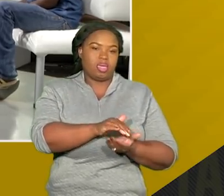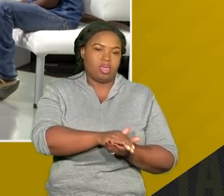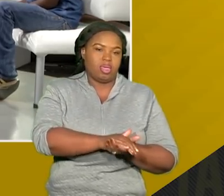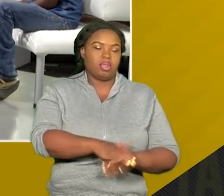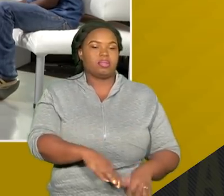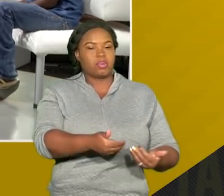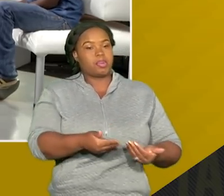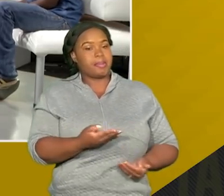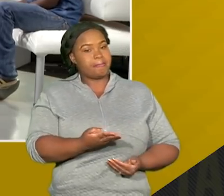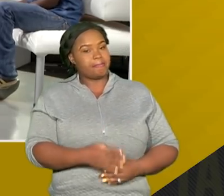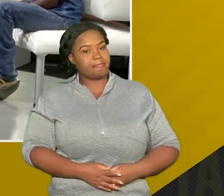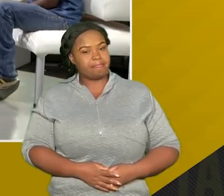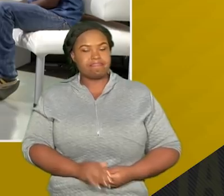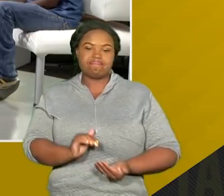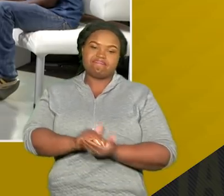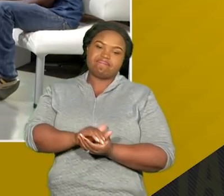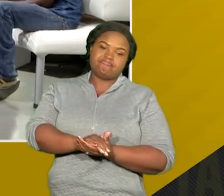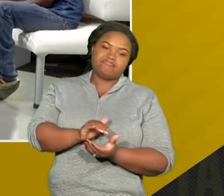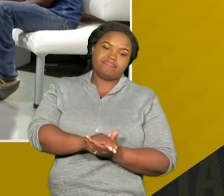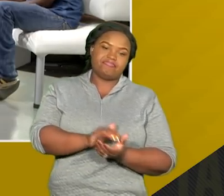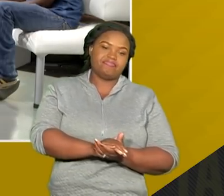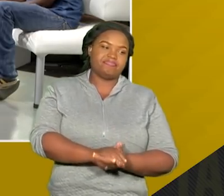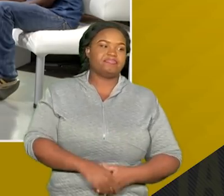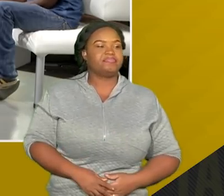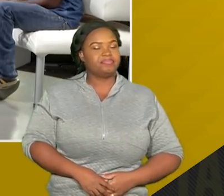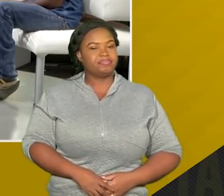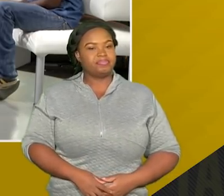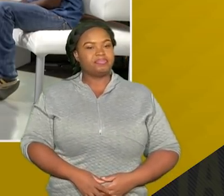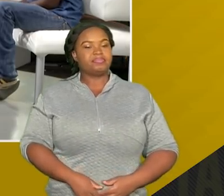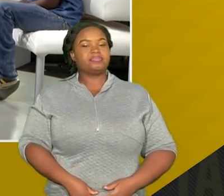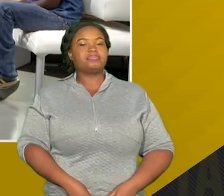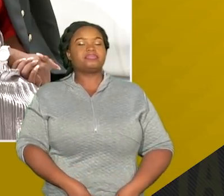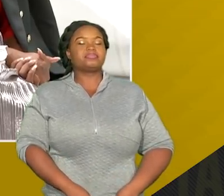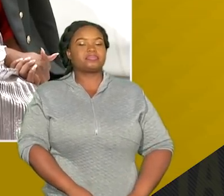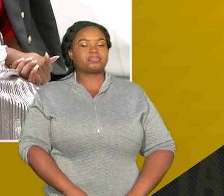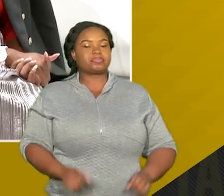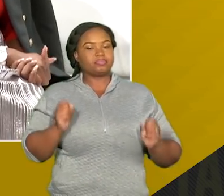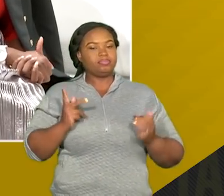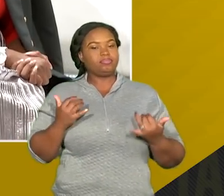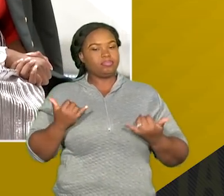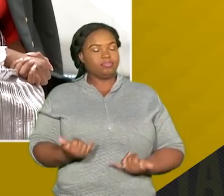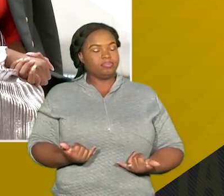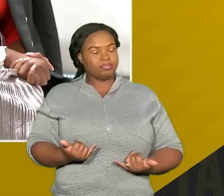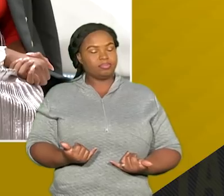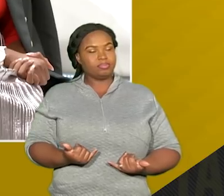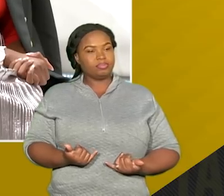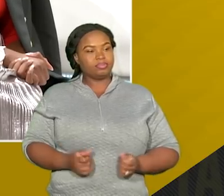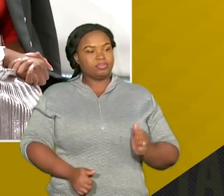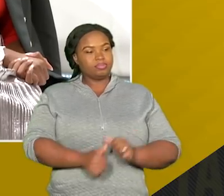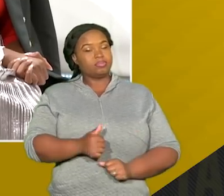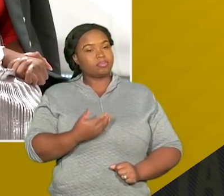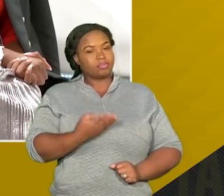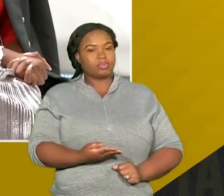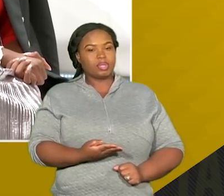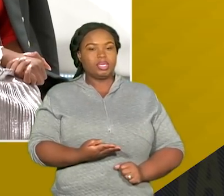Daily Thetha njoba sifike. Thokoza. That's yona right le. Asibuyeleni la kuwena gogo.